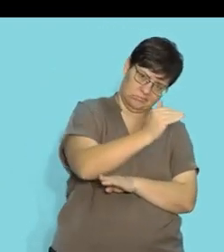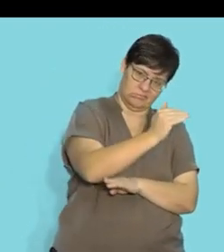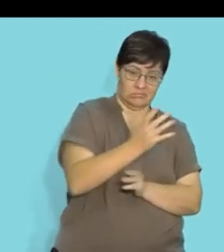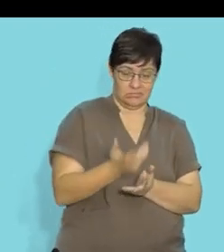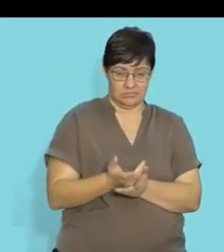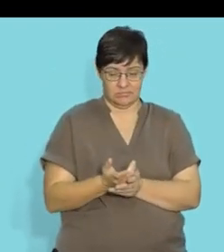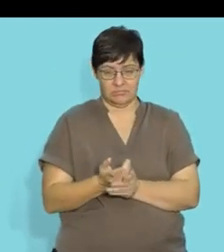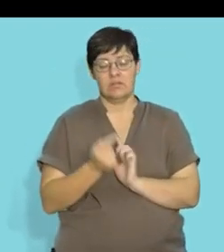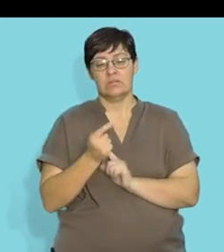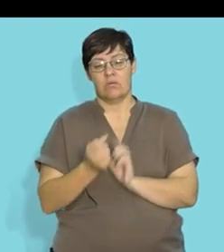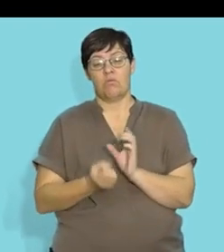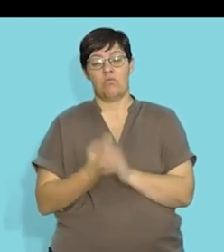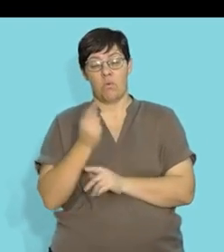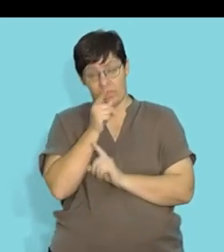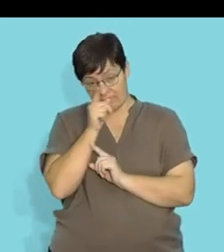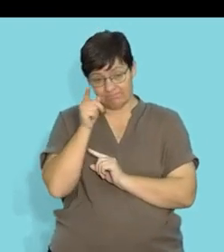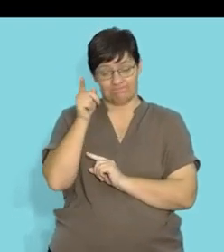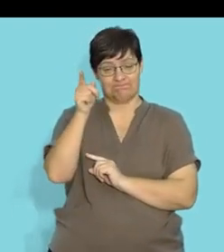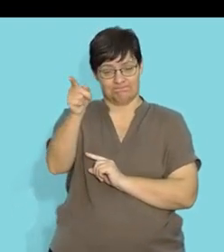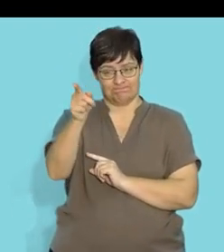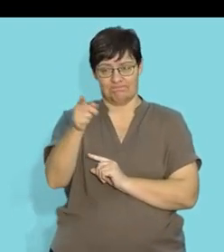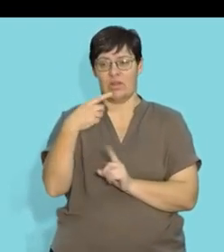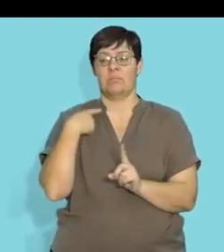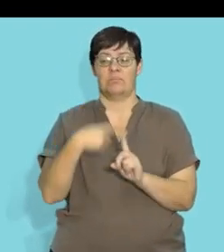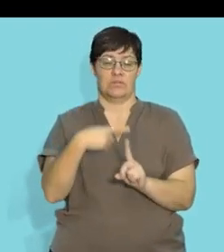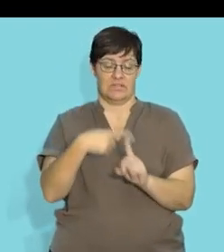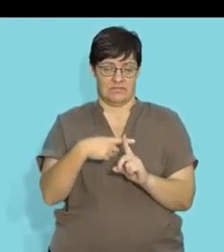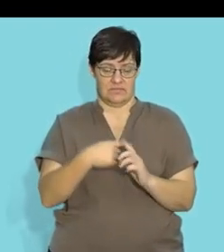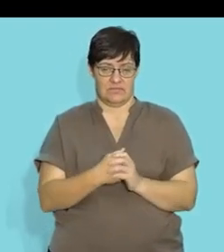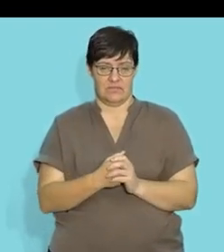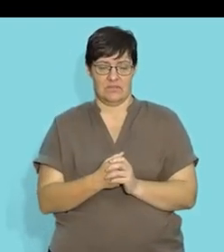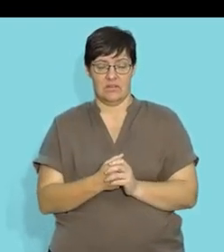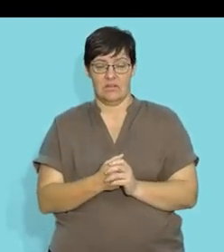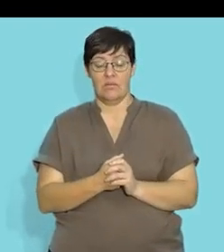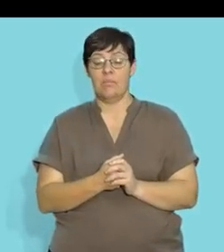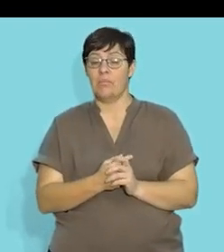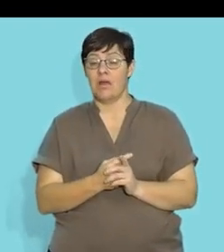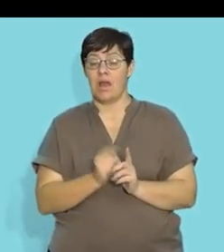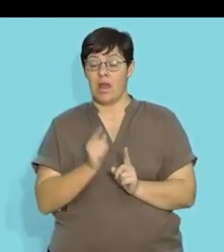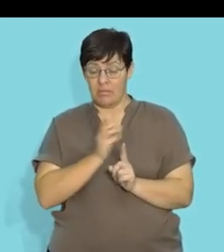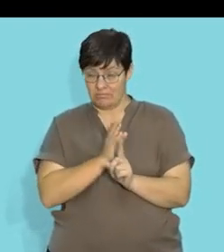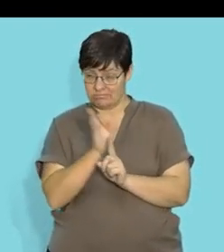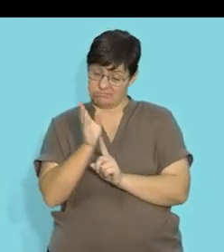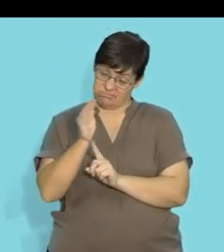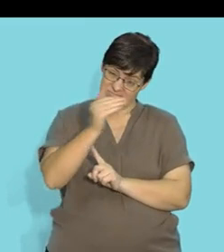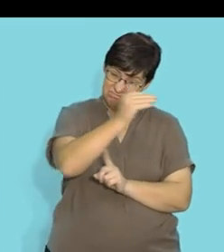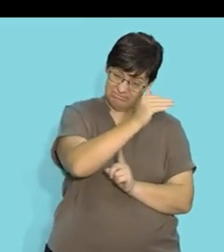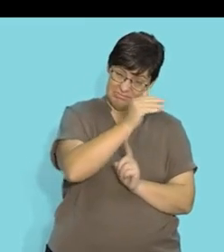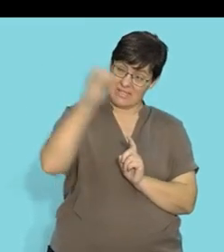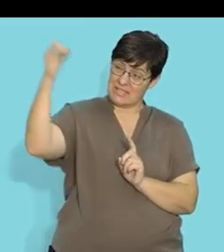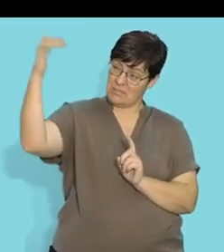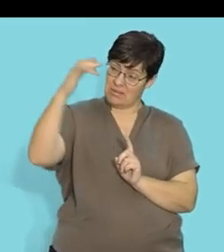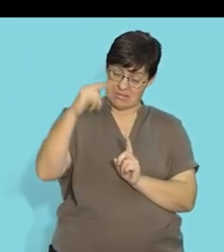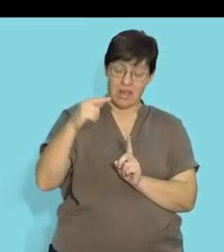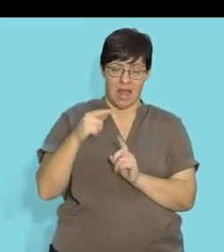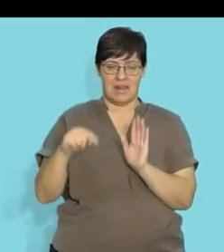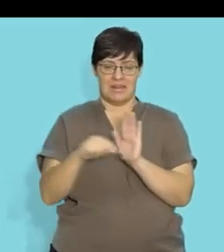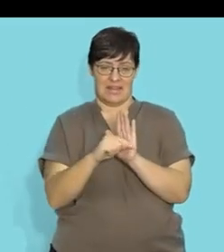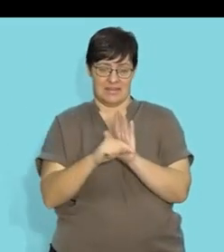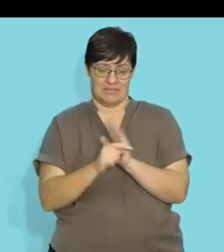growth movement towards the stimulus is positive, while a growth movement away from the stimulus is